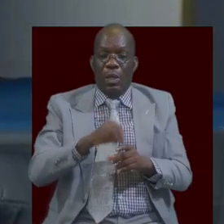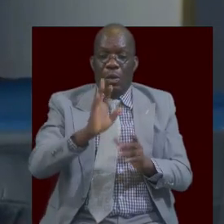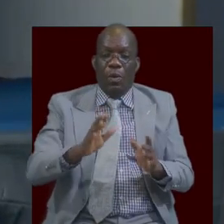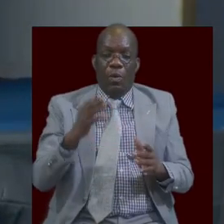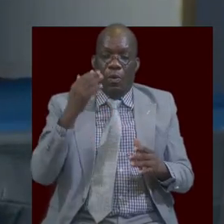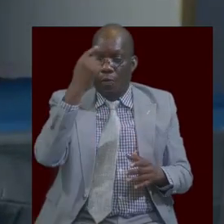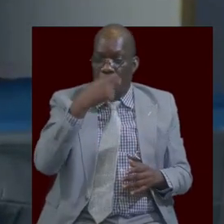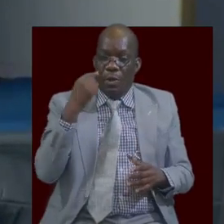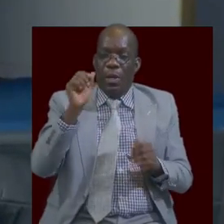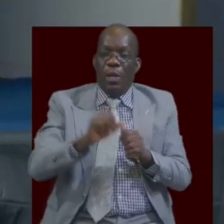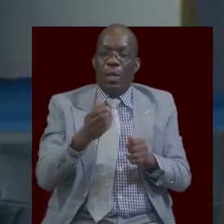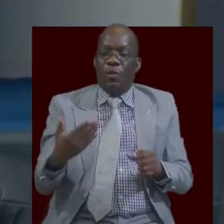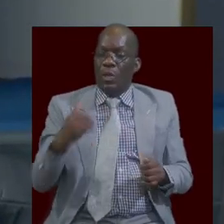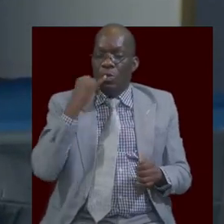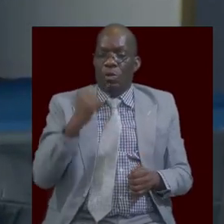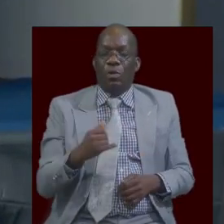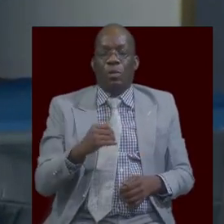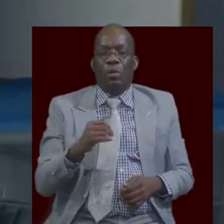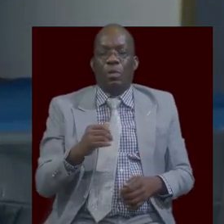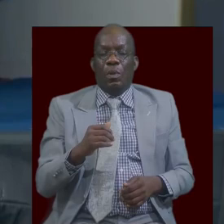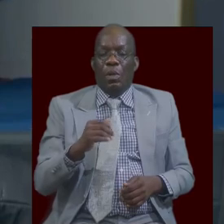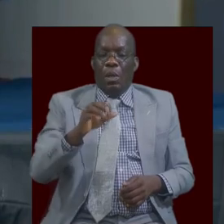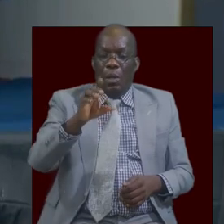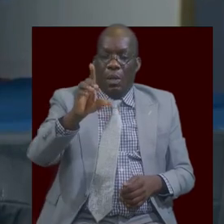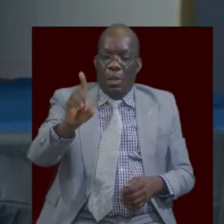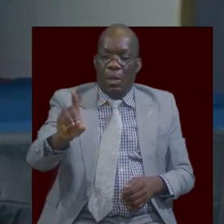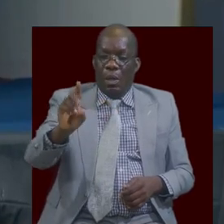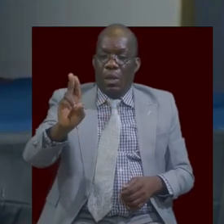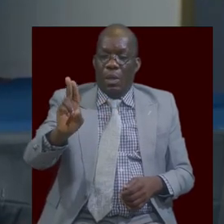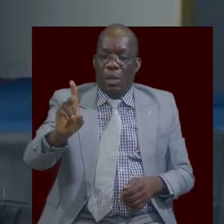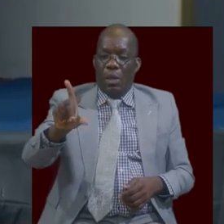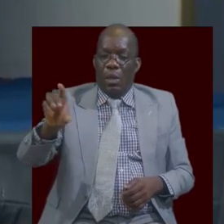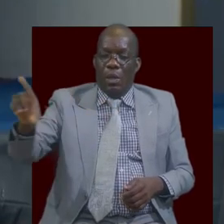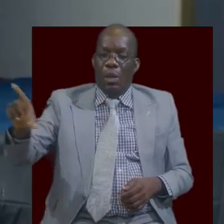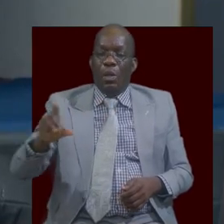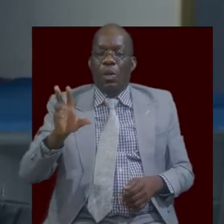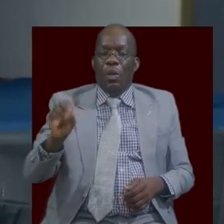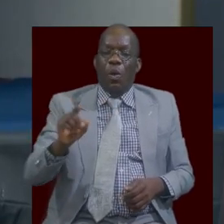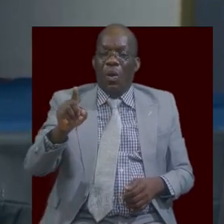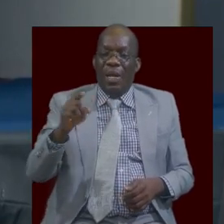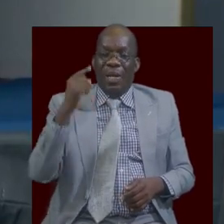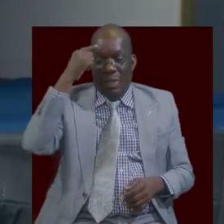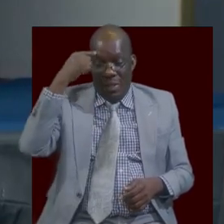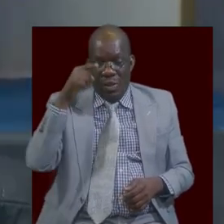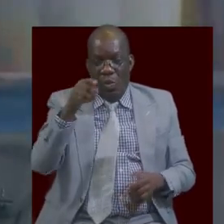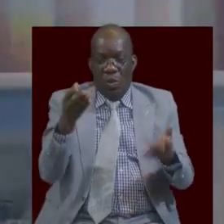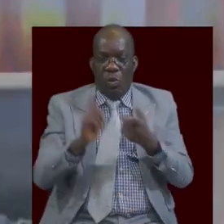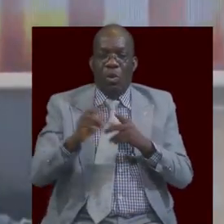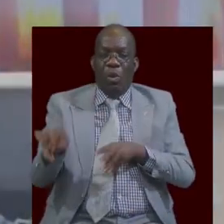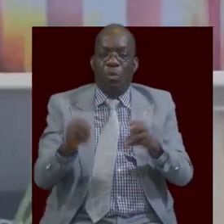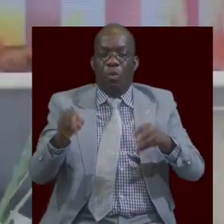dull and dead, and there's nothing that makes people think you want to go forward